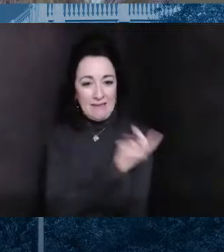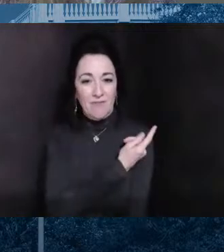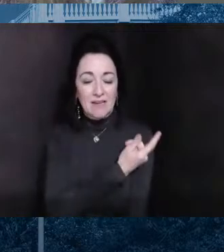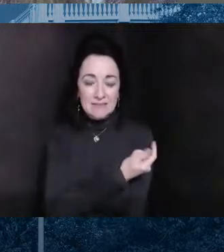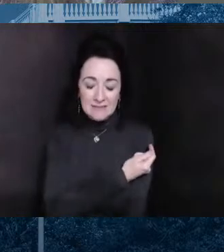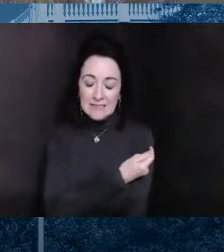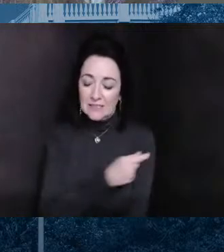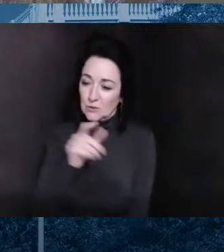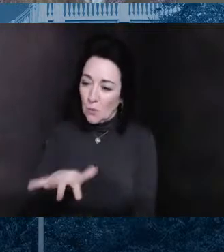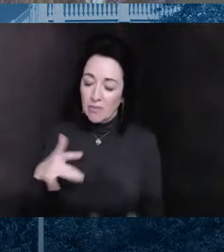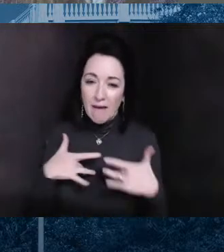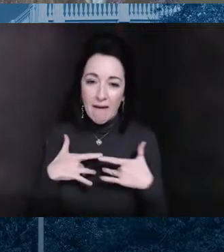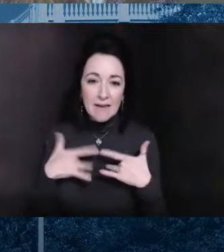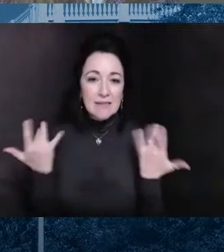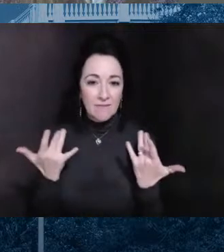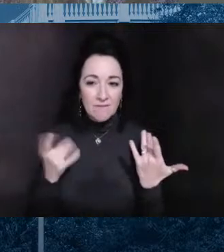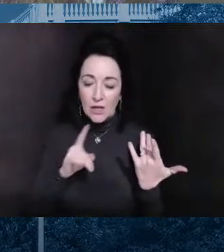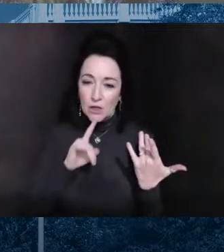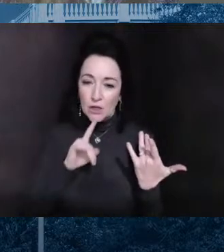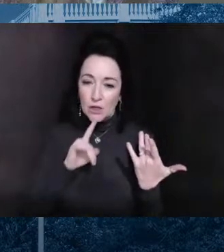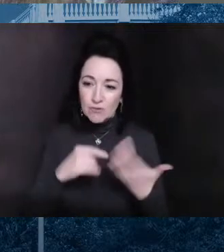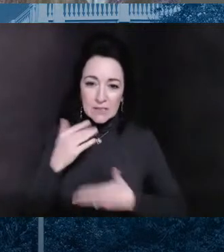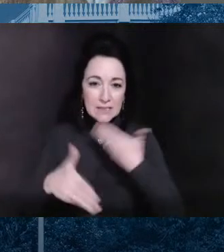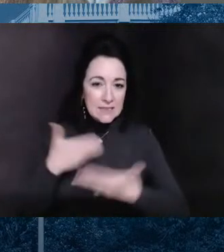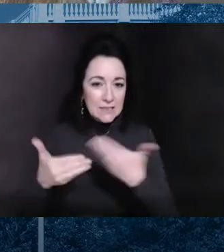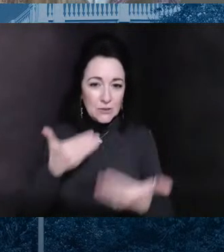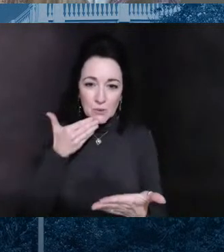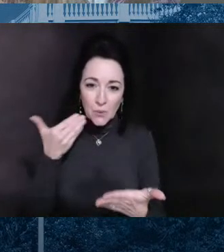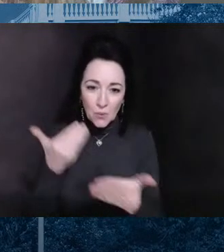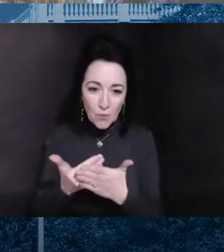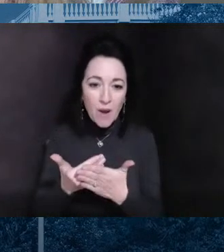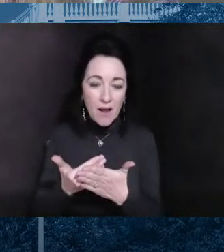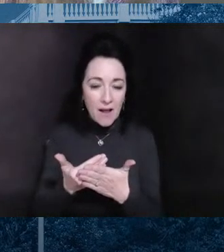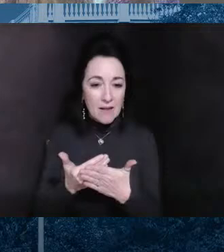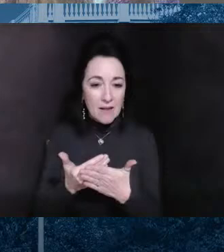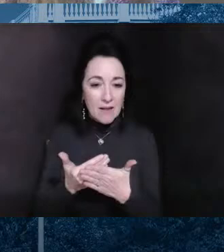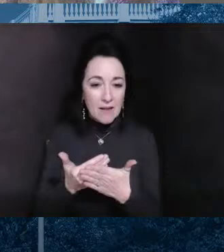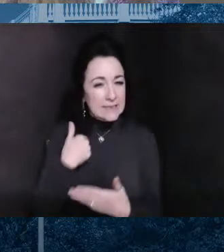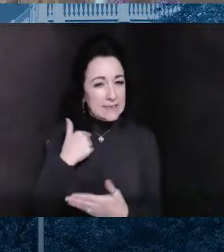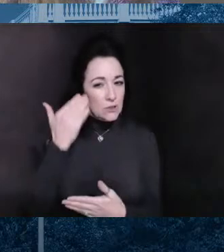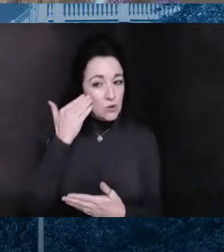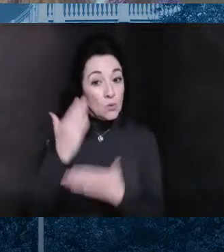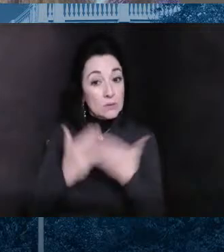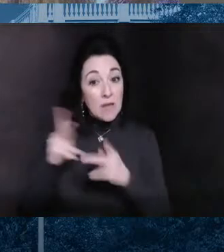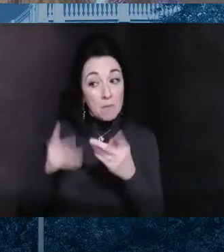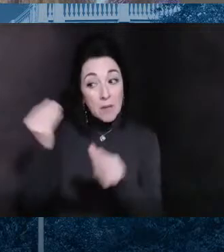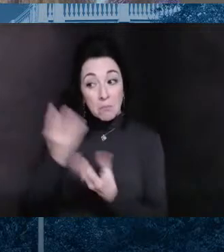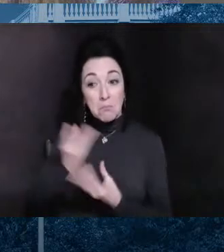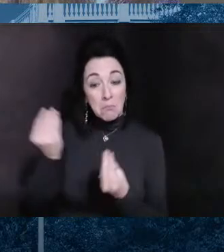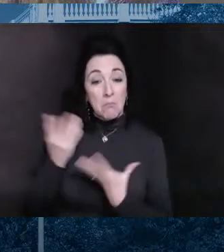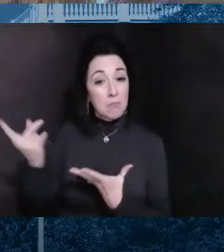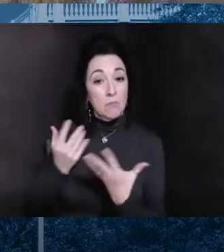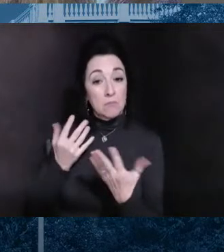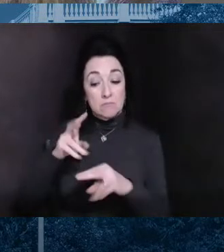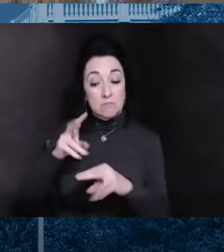was an event that went very well. People had to wait, it sounded like about a half hour, all told 15 minutes of which was